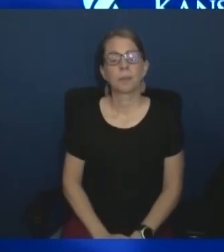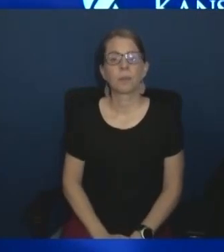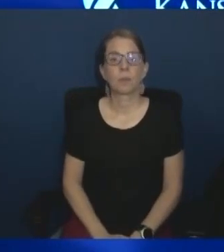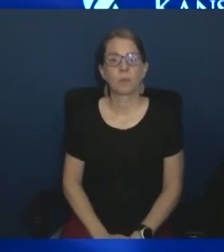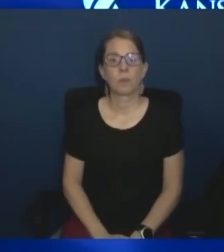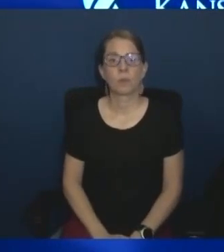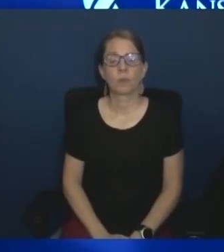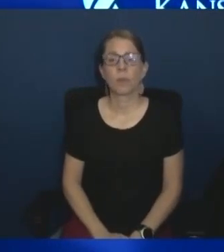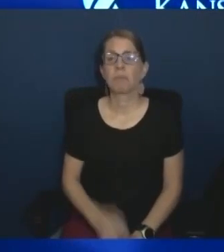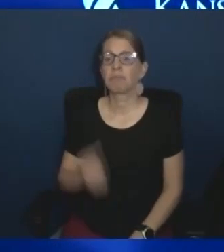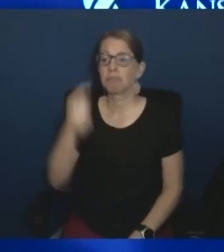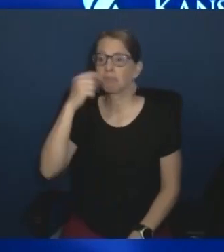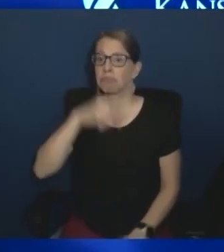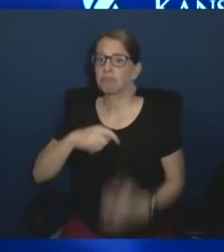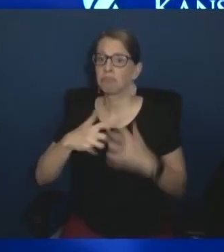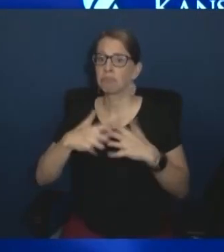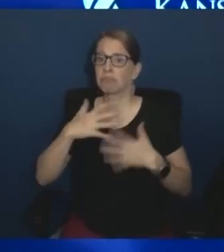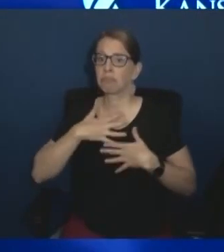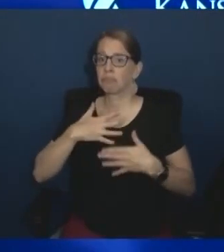intubated, we can,